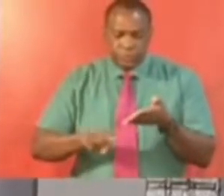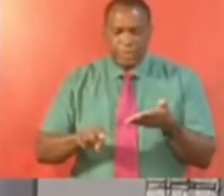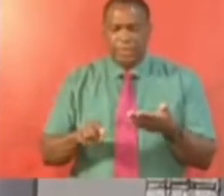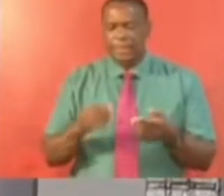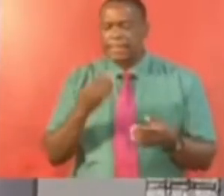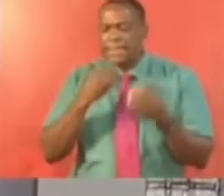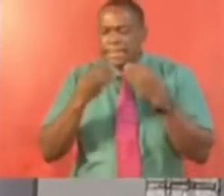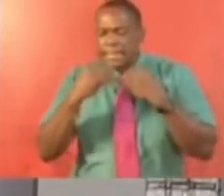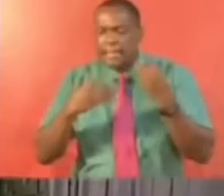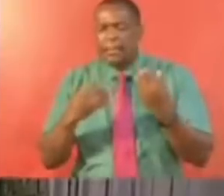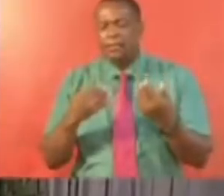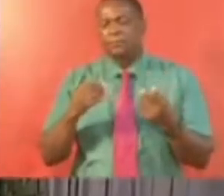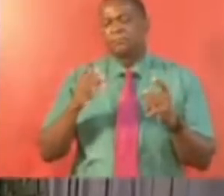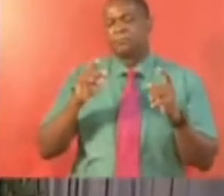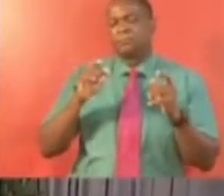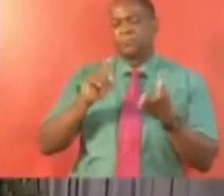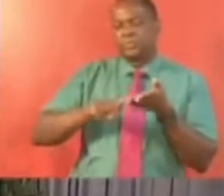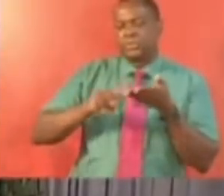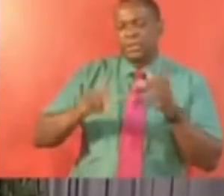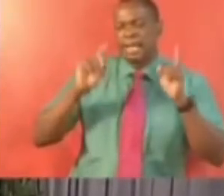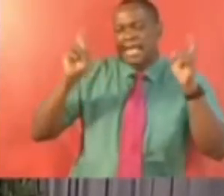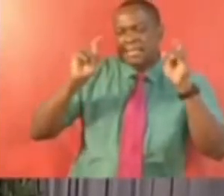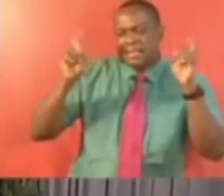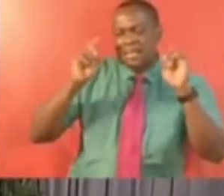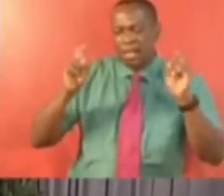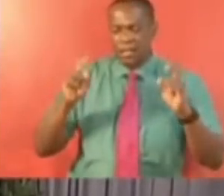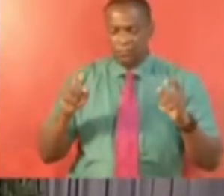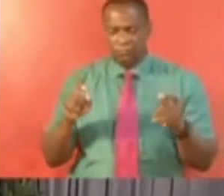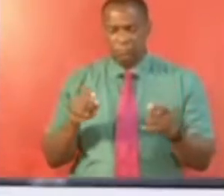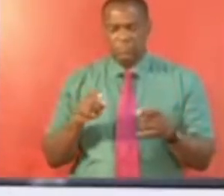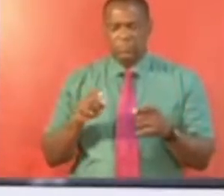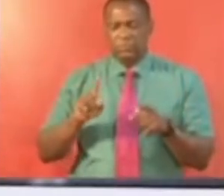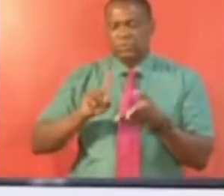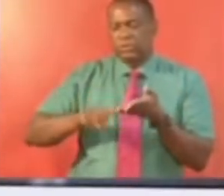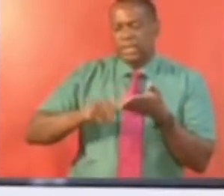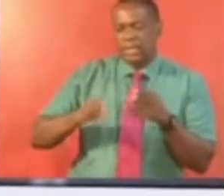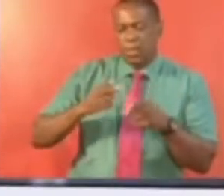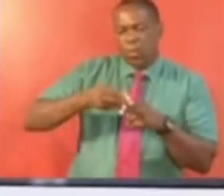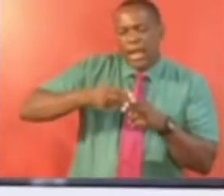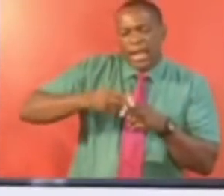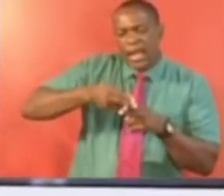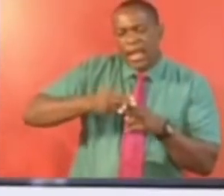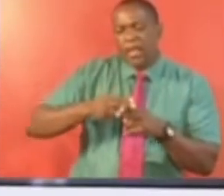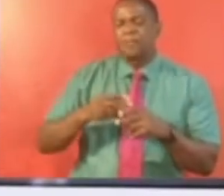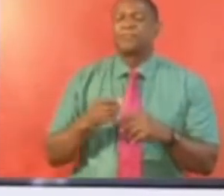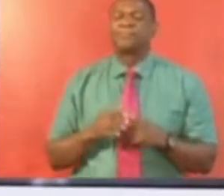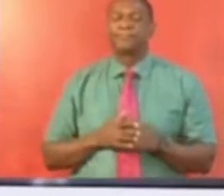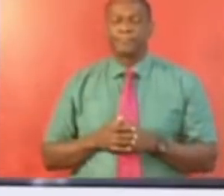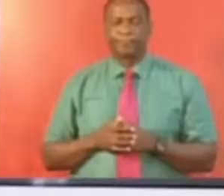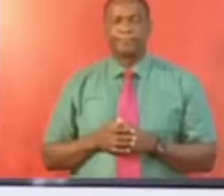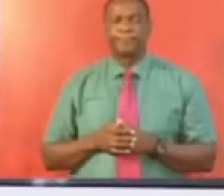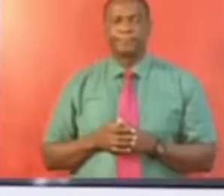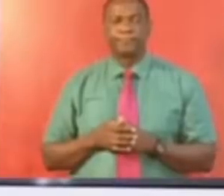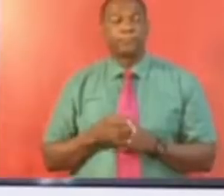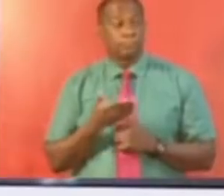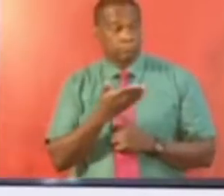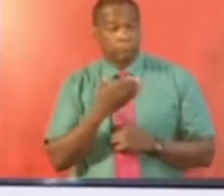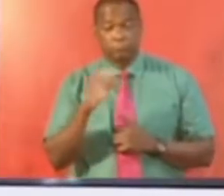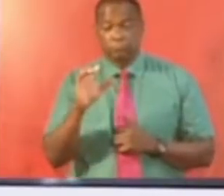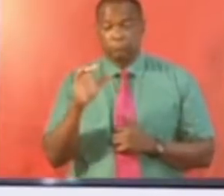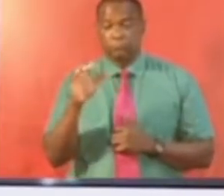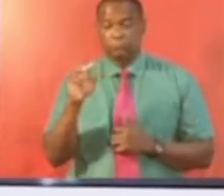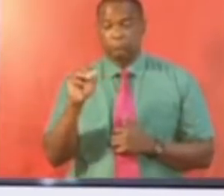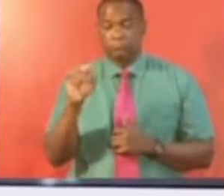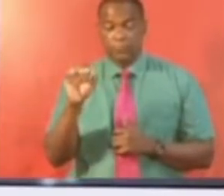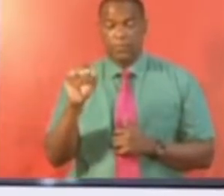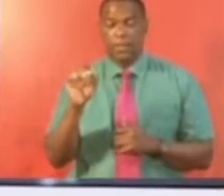Thank you, Minister. And now to CMO. So the home quarantine so far has been going very well for the majority of persons. Just